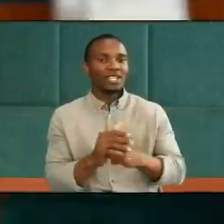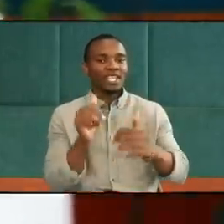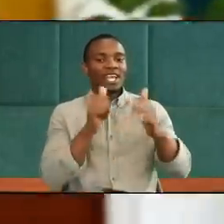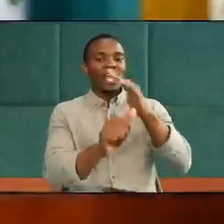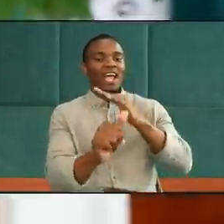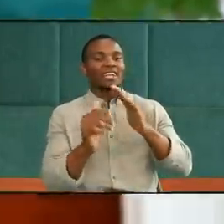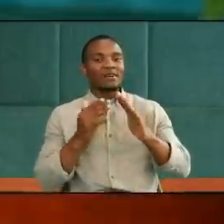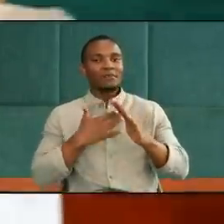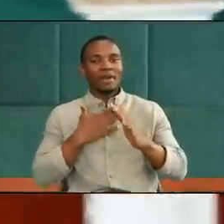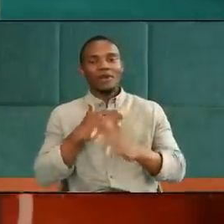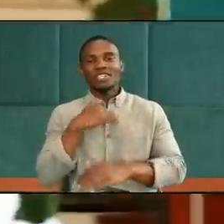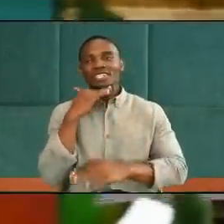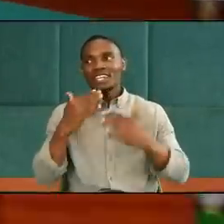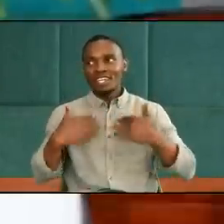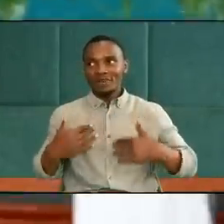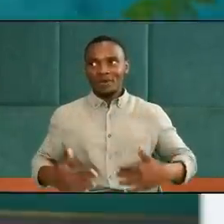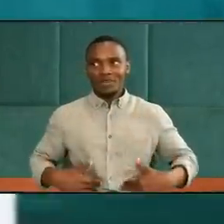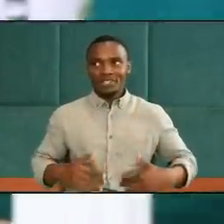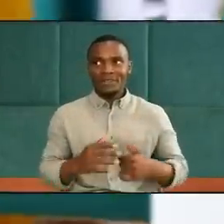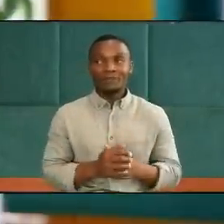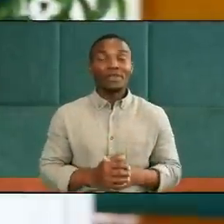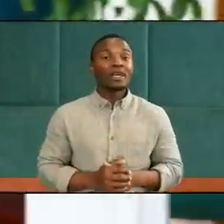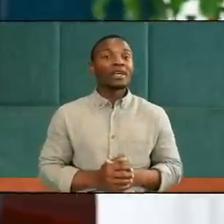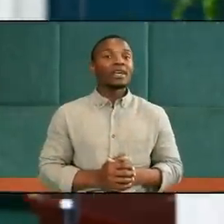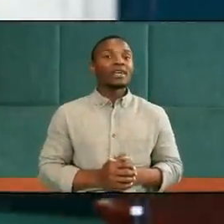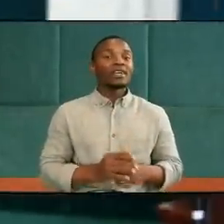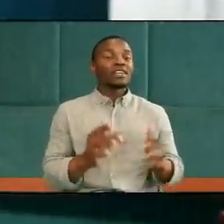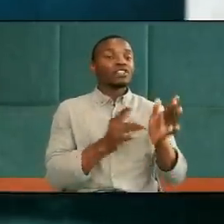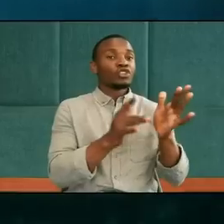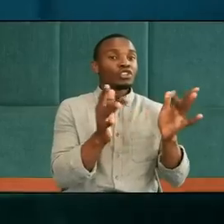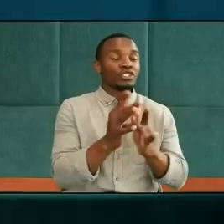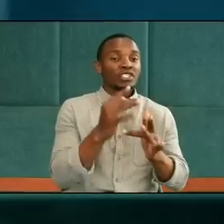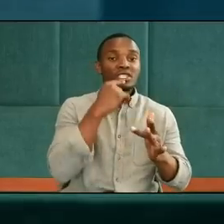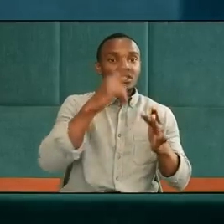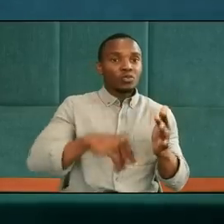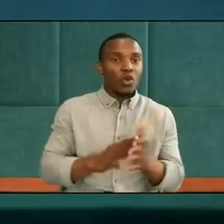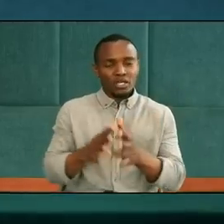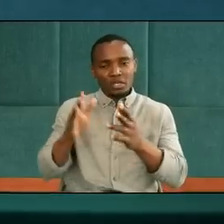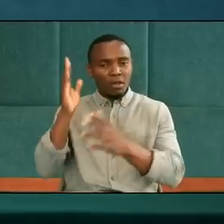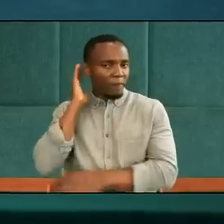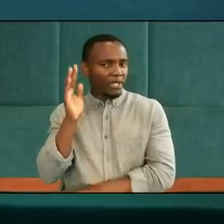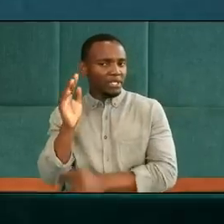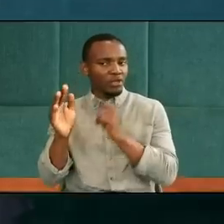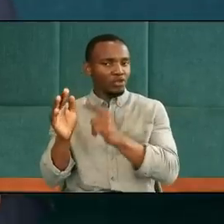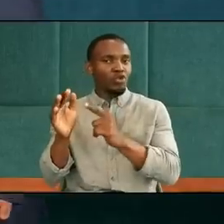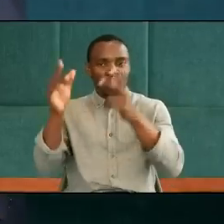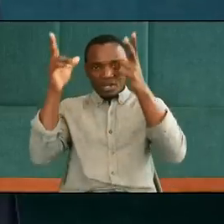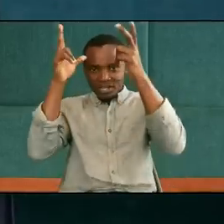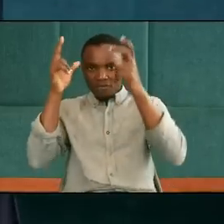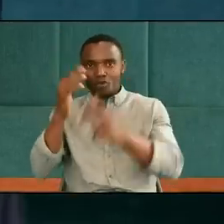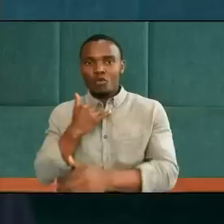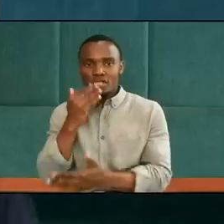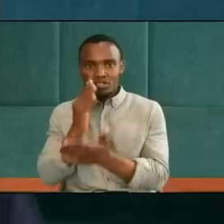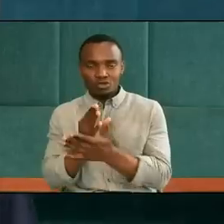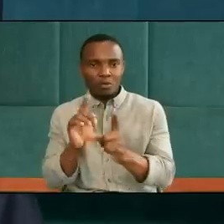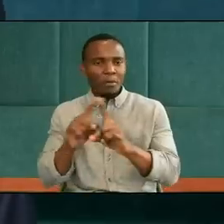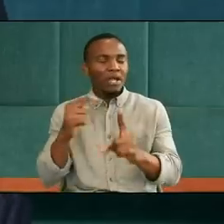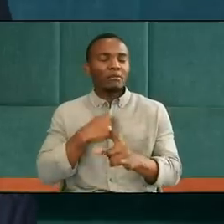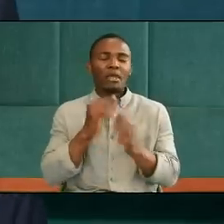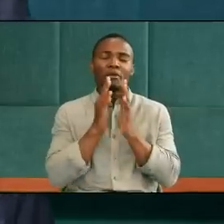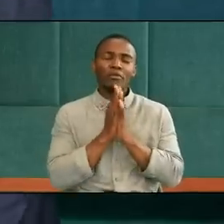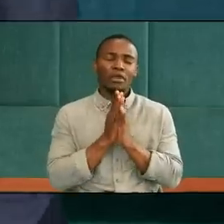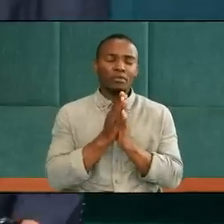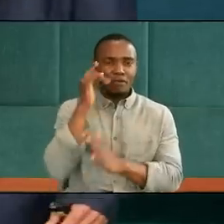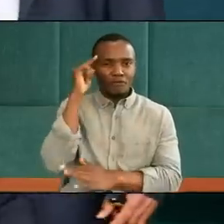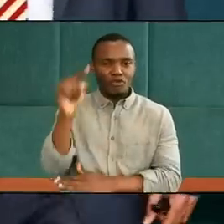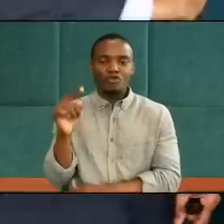Yeah. No, Jesus says, hey, Peter, the devil wants you, but I'm going to tell you something. I have prayed for